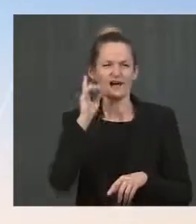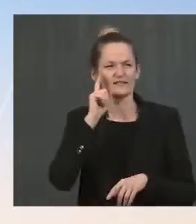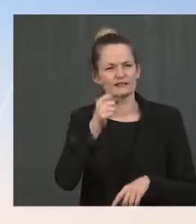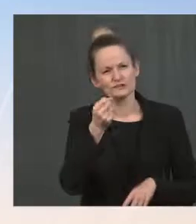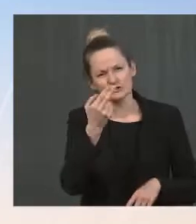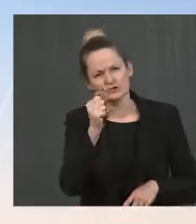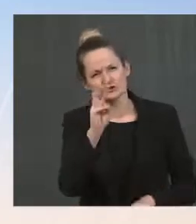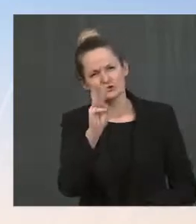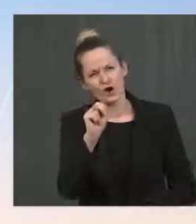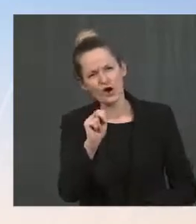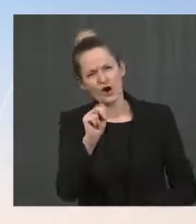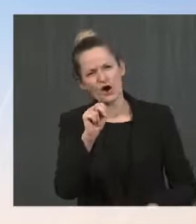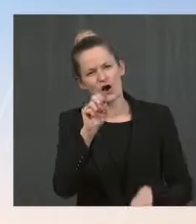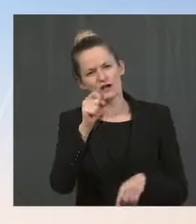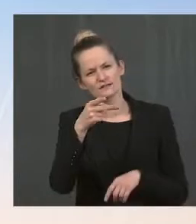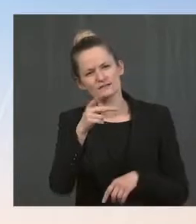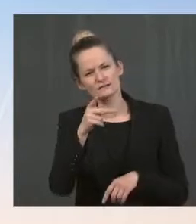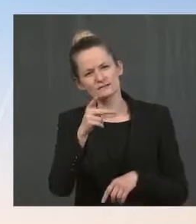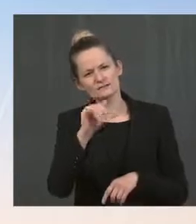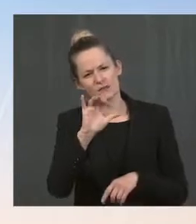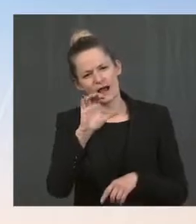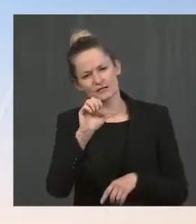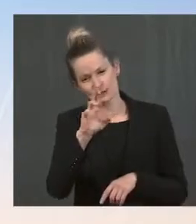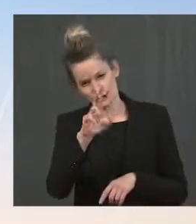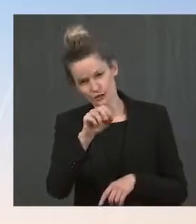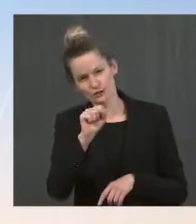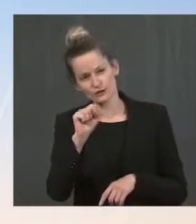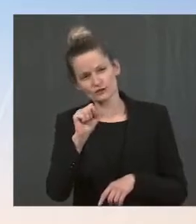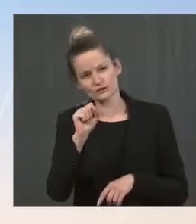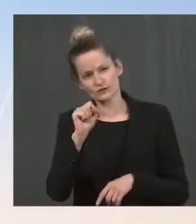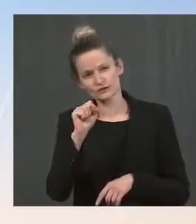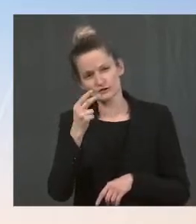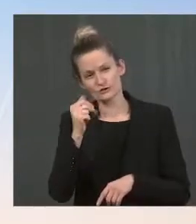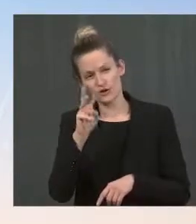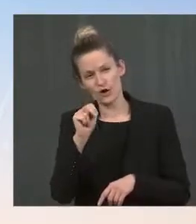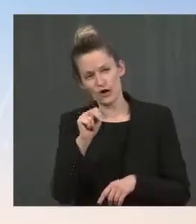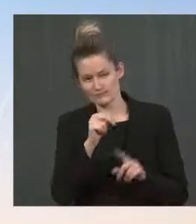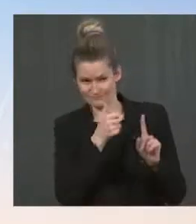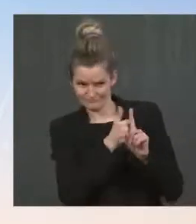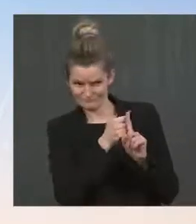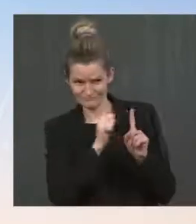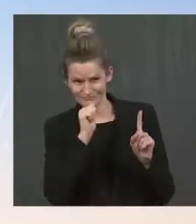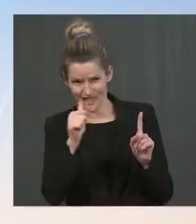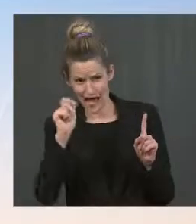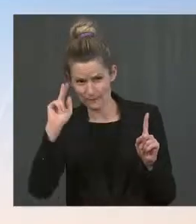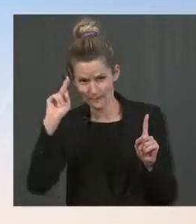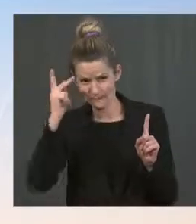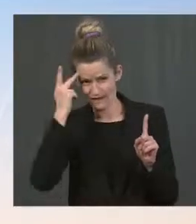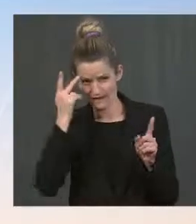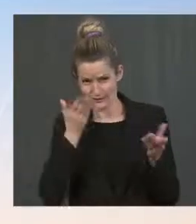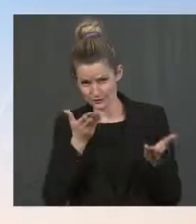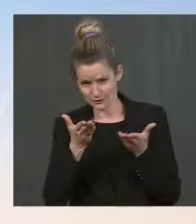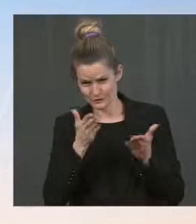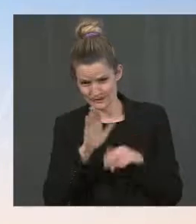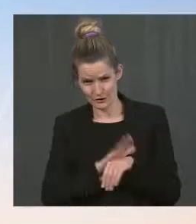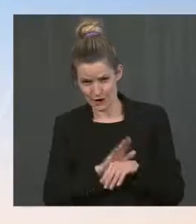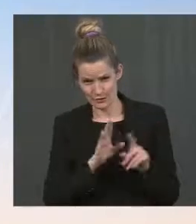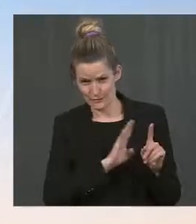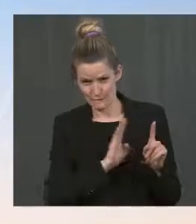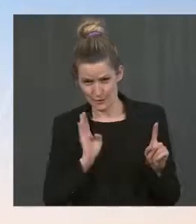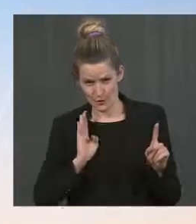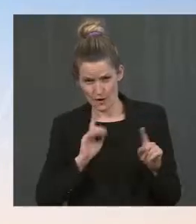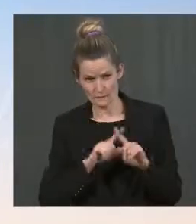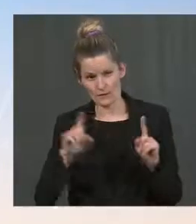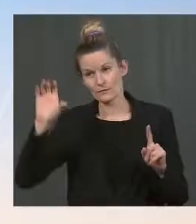were qualified or not political to serve on these boards. The president's qualification requirements are